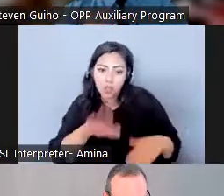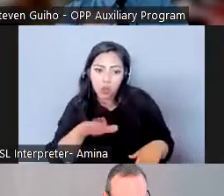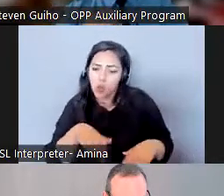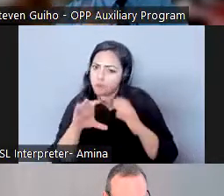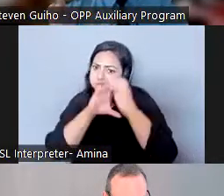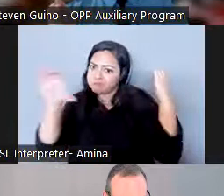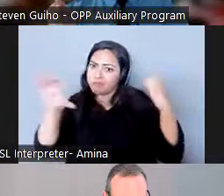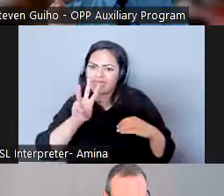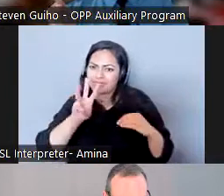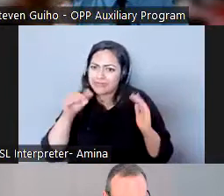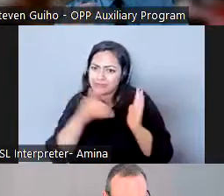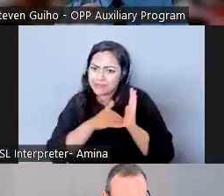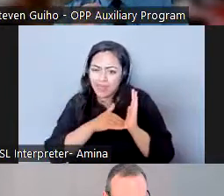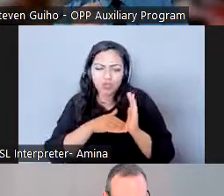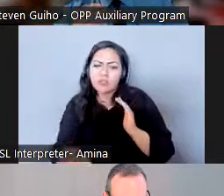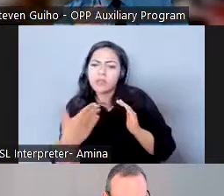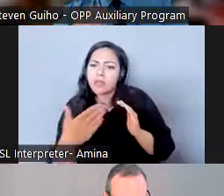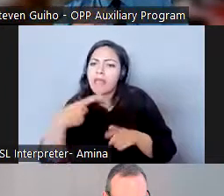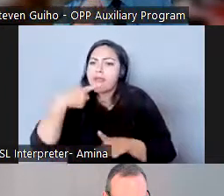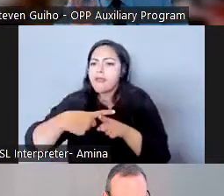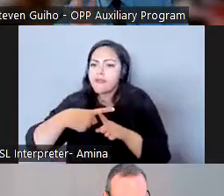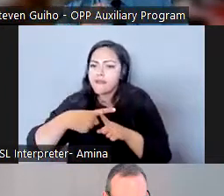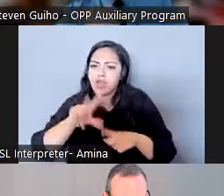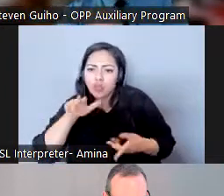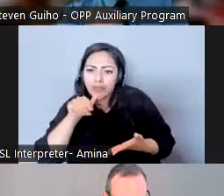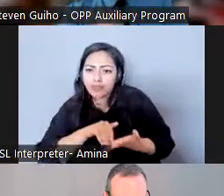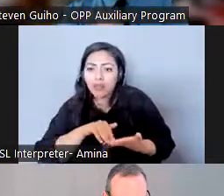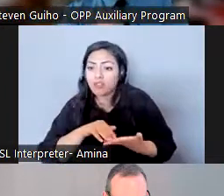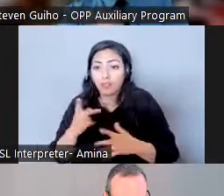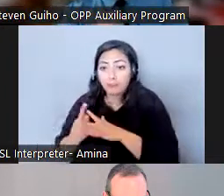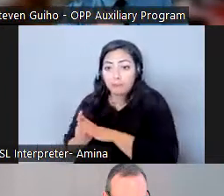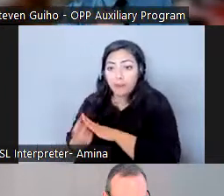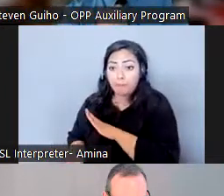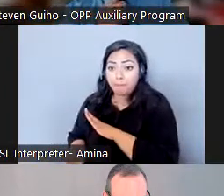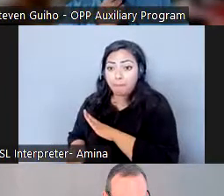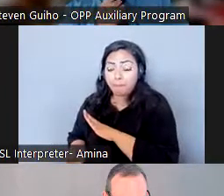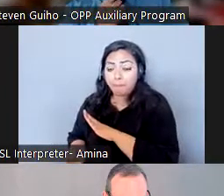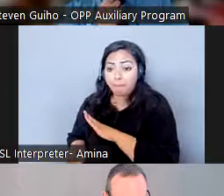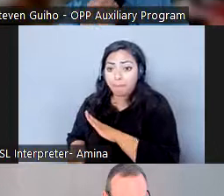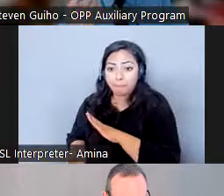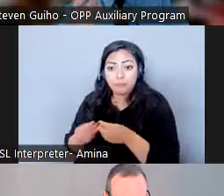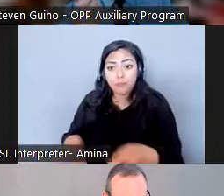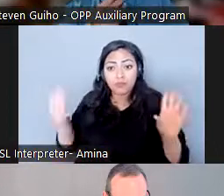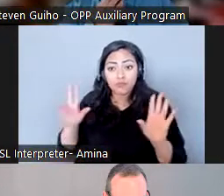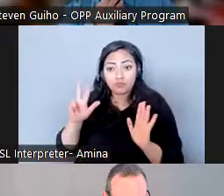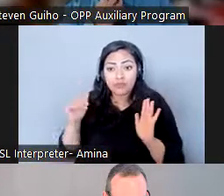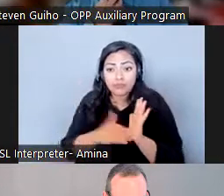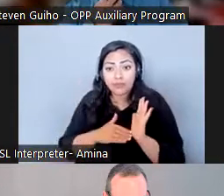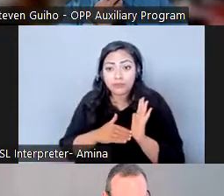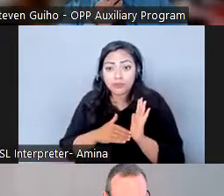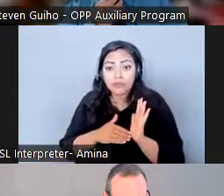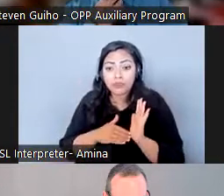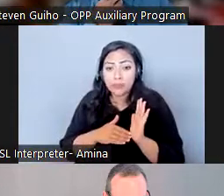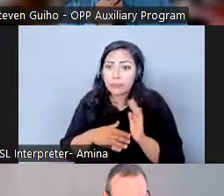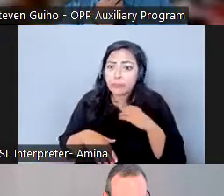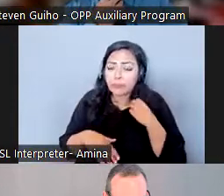container. People are sending the 3,000. Next thing you know, the other person's just gone. So yeah. yeah, these things